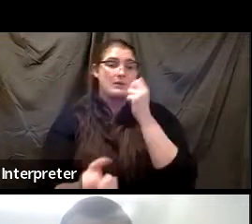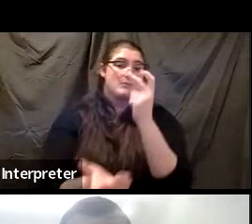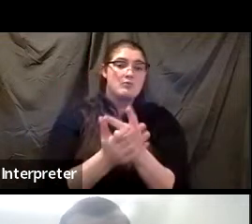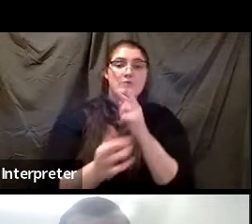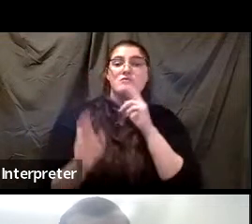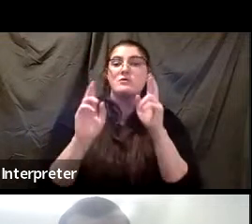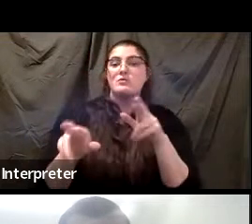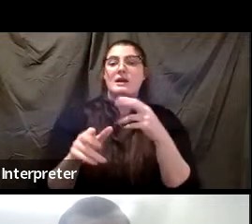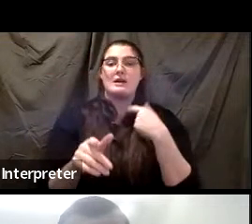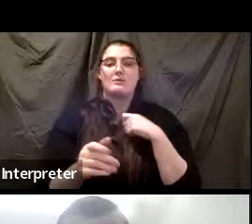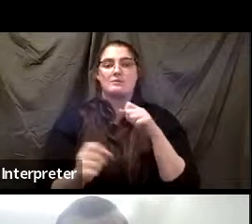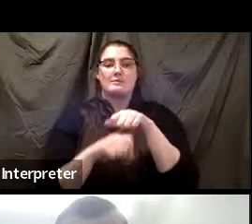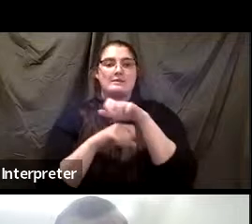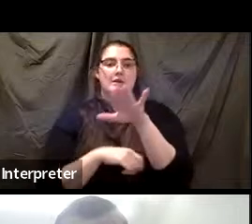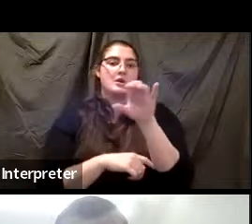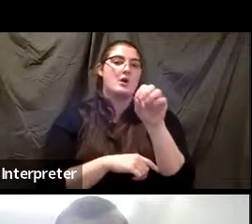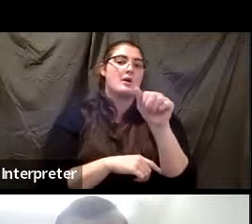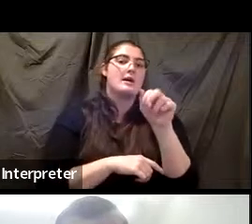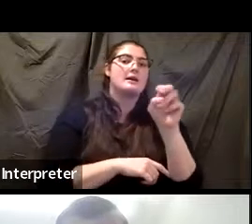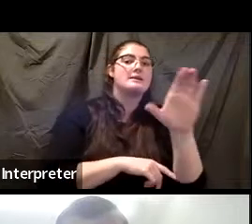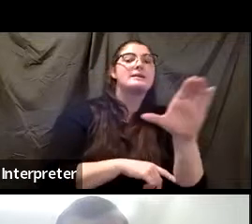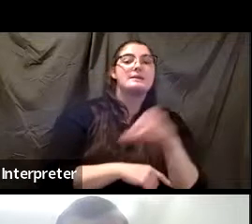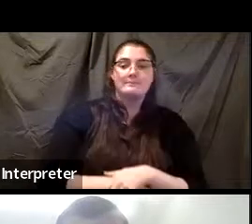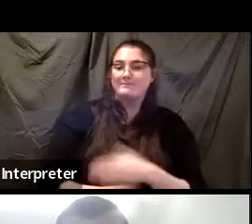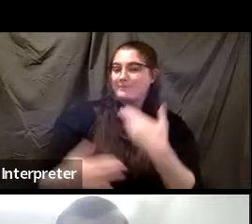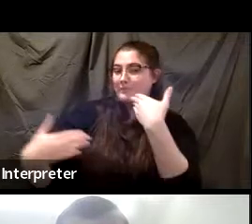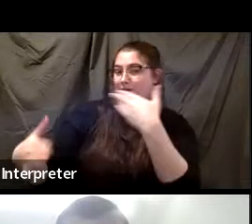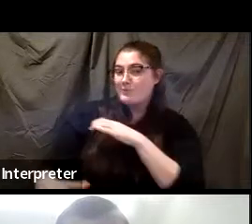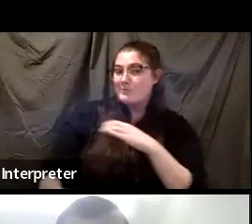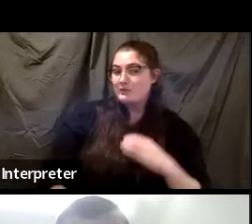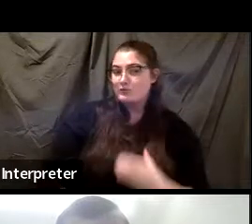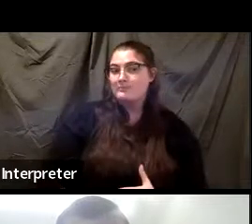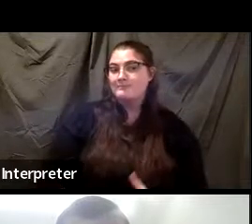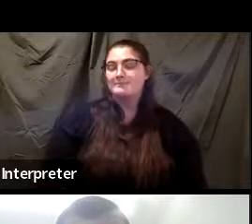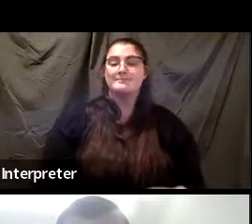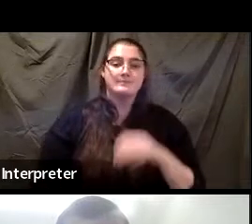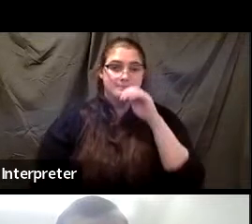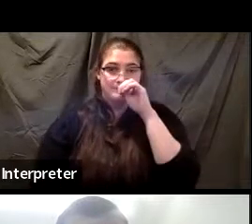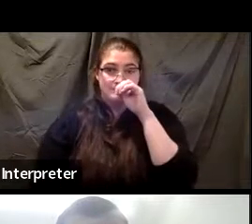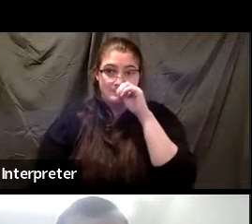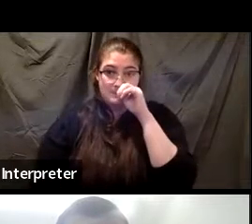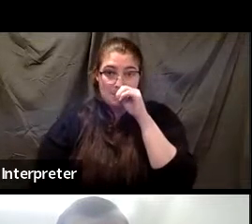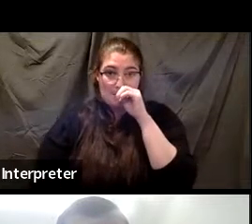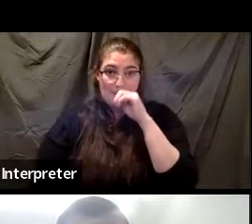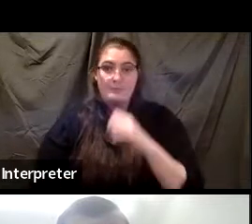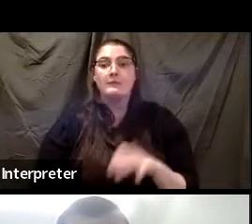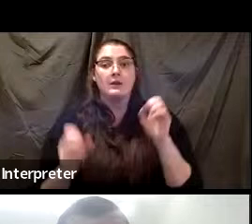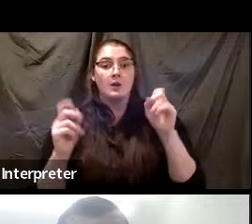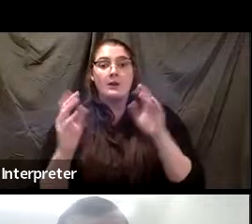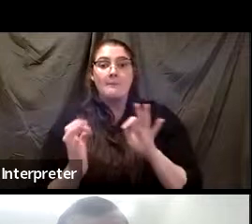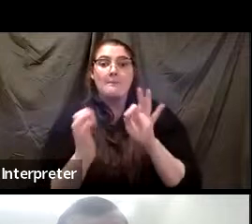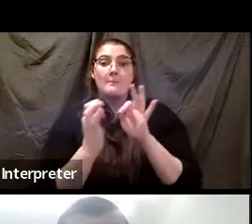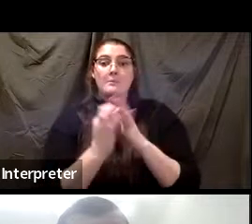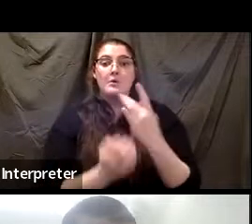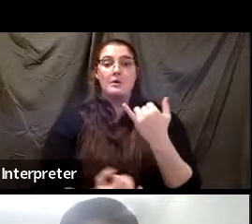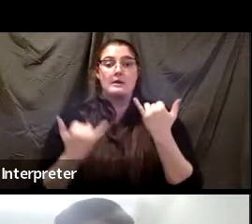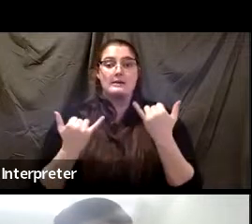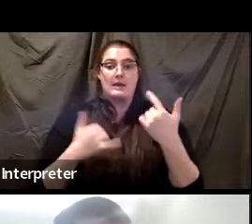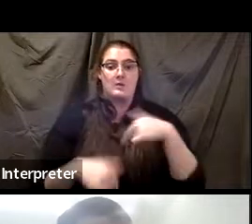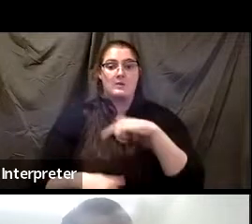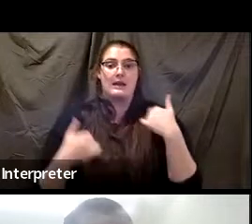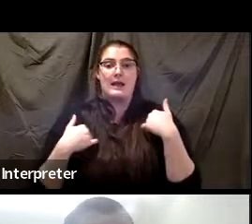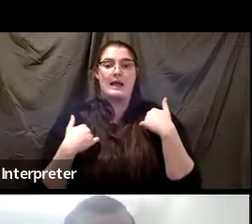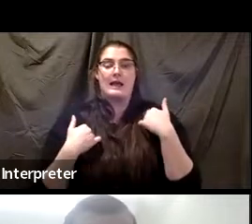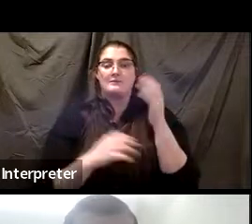get that to the OANC. Thank you, Commissioner. Okay, perfect. Now we have our standing